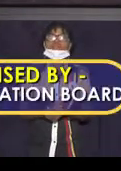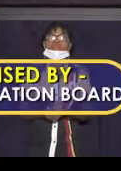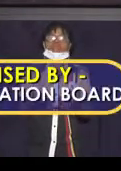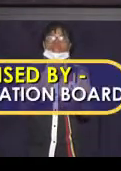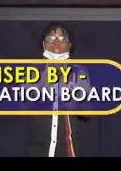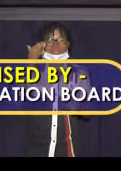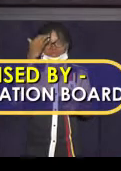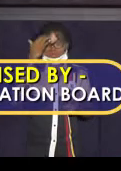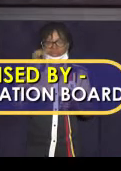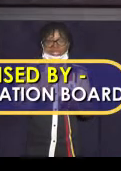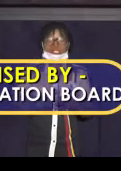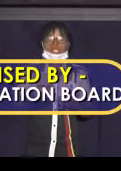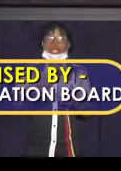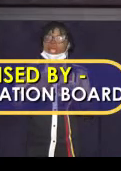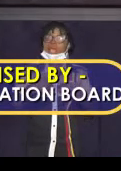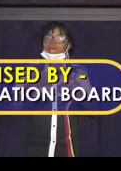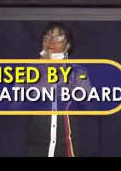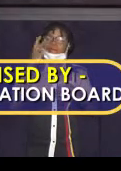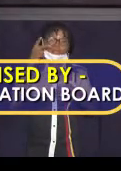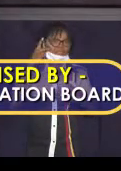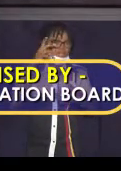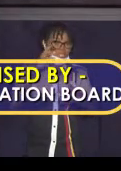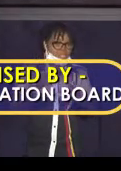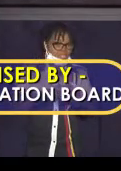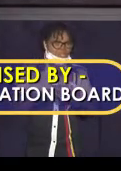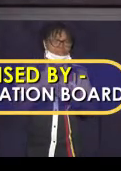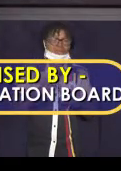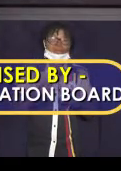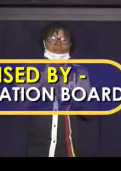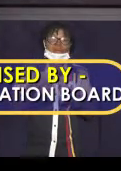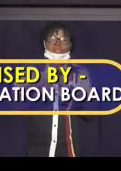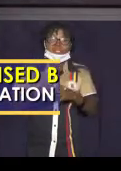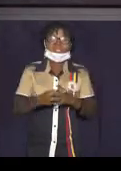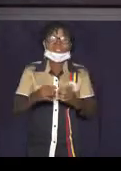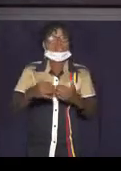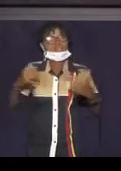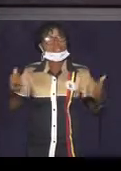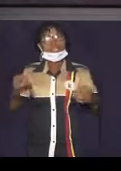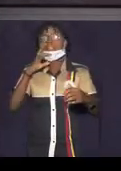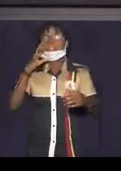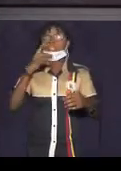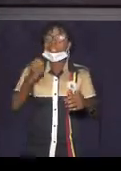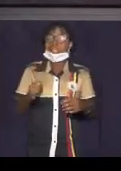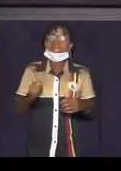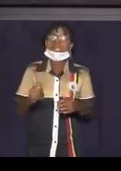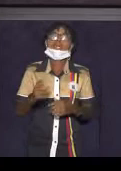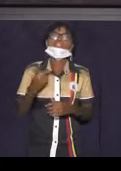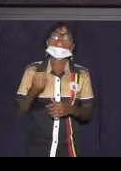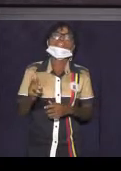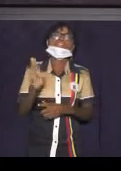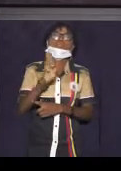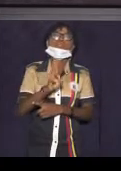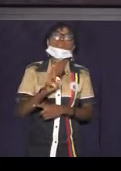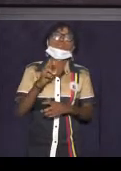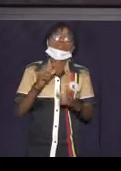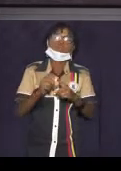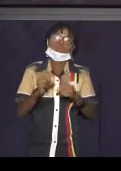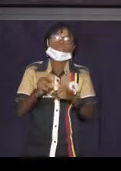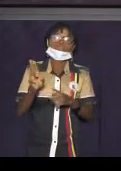Let's note that had seen, had started, had dispersed. The other word used, had,